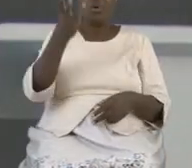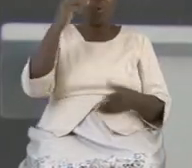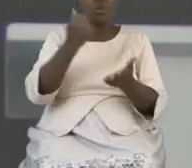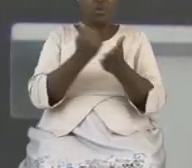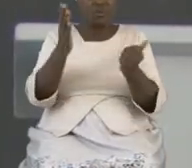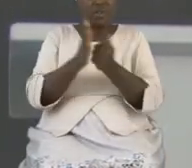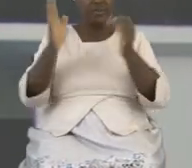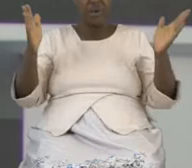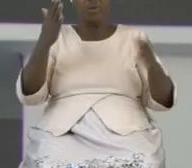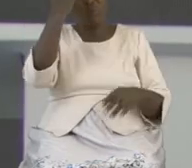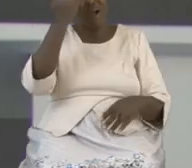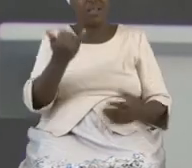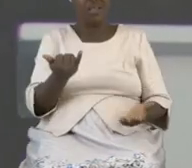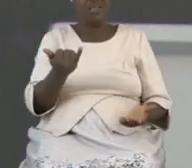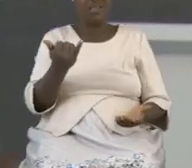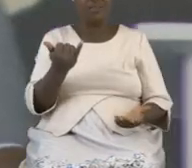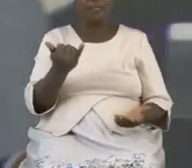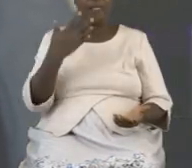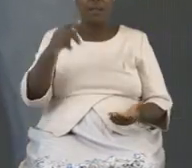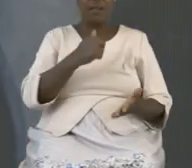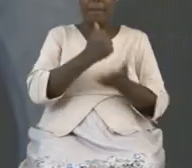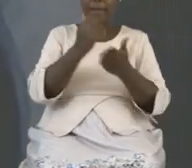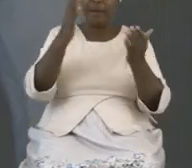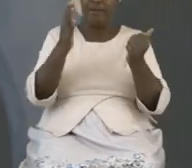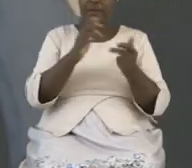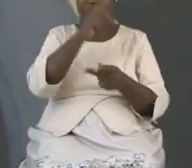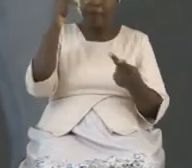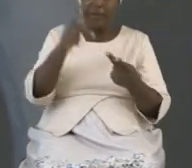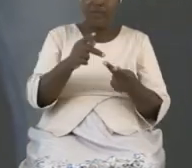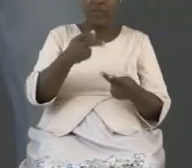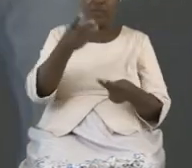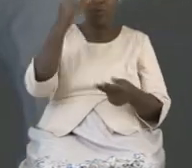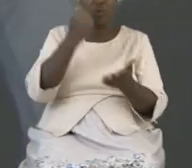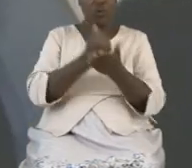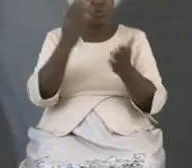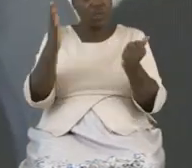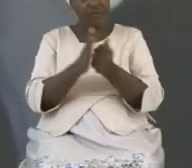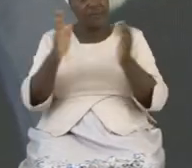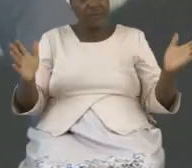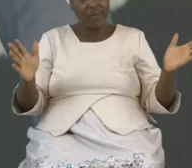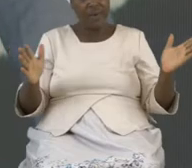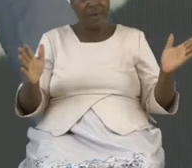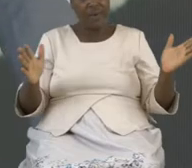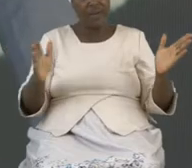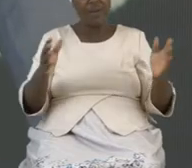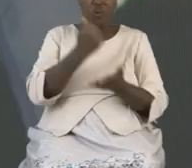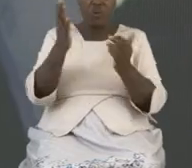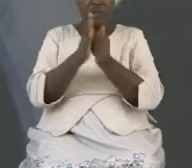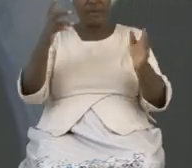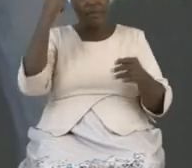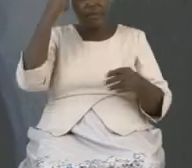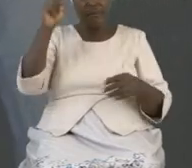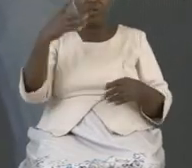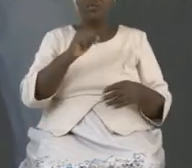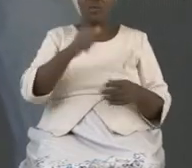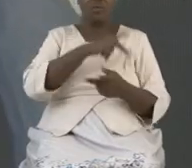Why? The perfect was crucified for the imperfect. The just